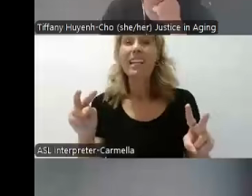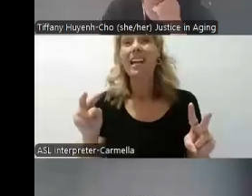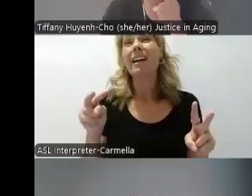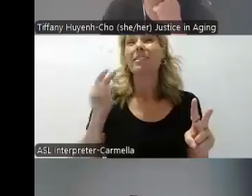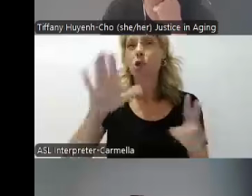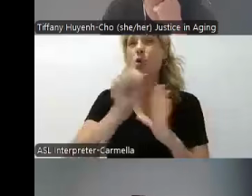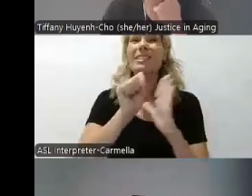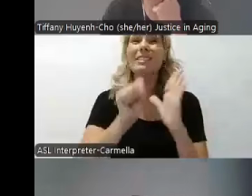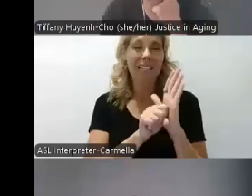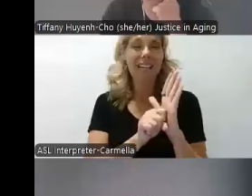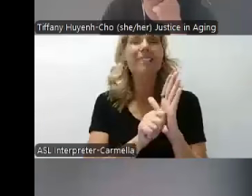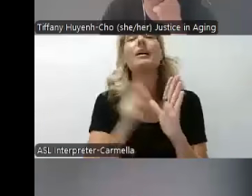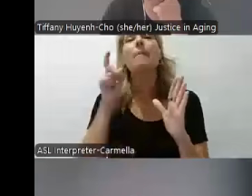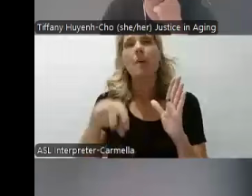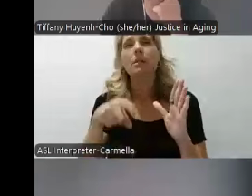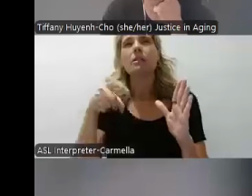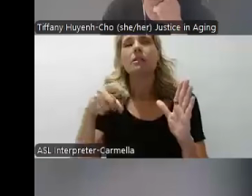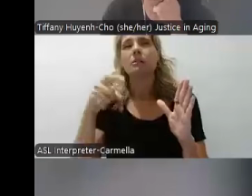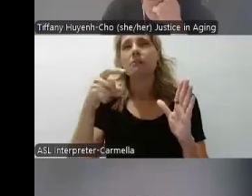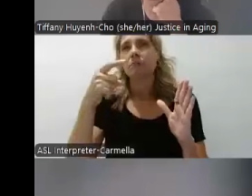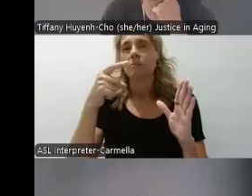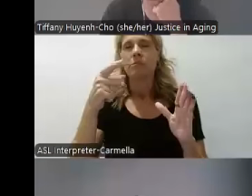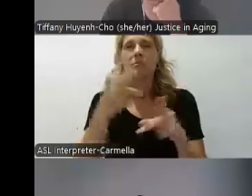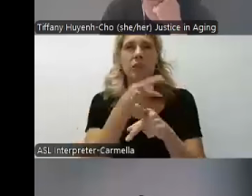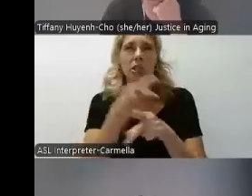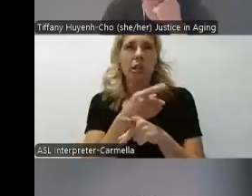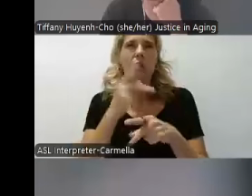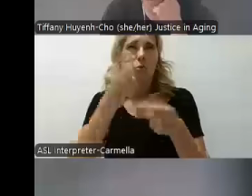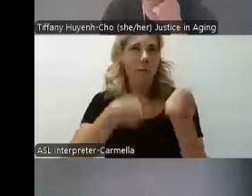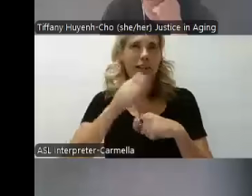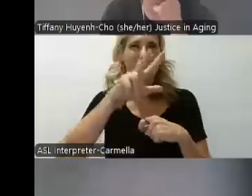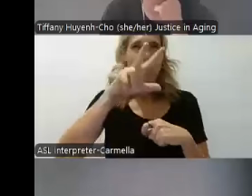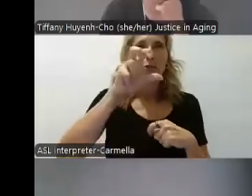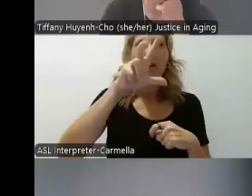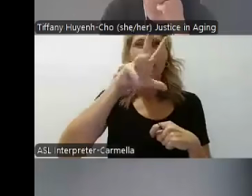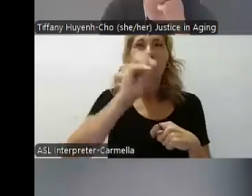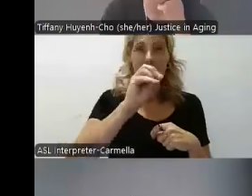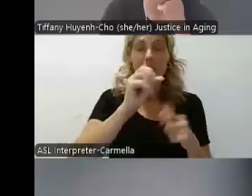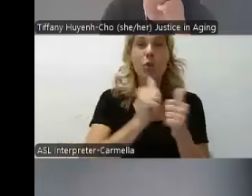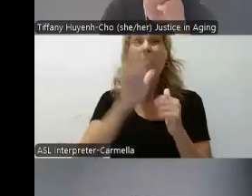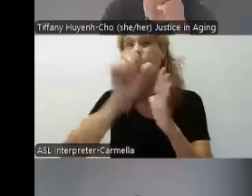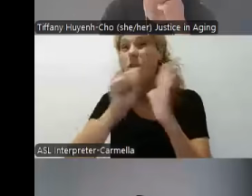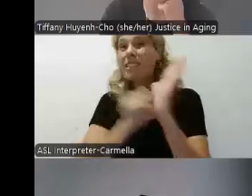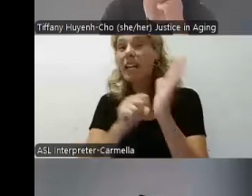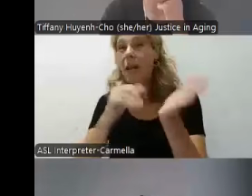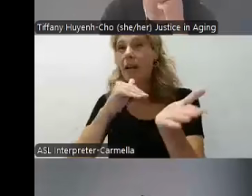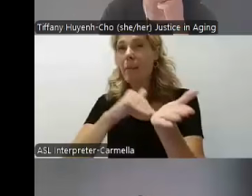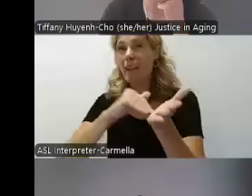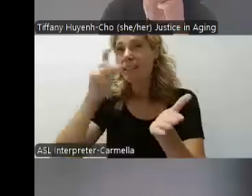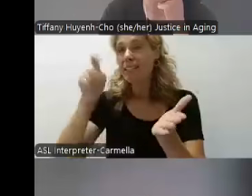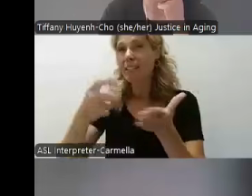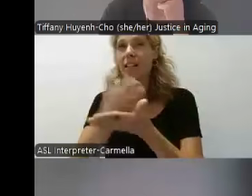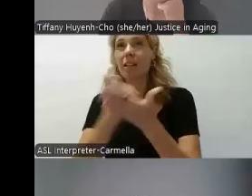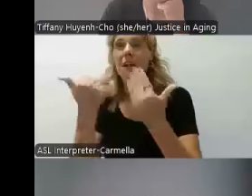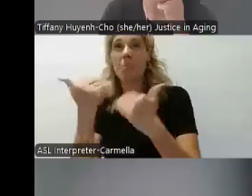state, just factor in, replace that $350 with whatever your state's medically needy income limit is, and then with